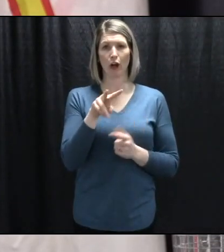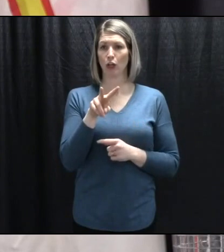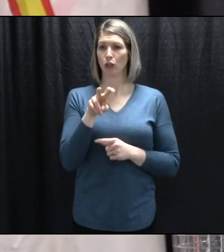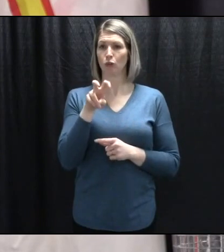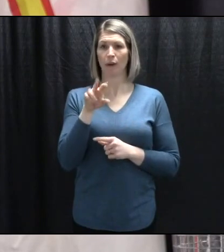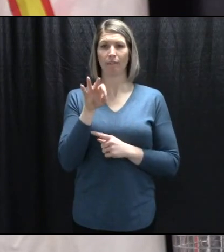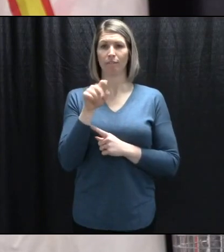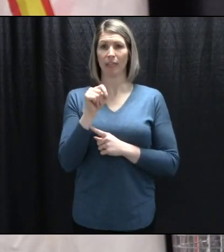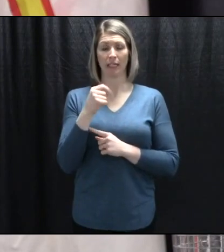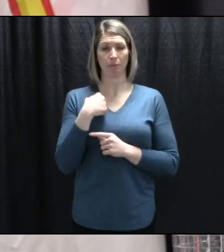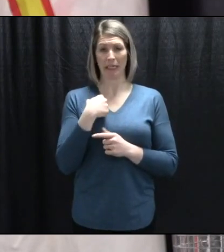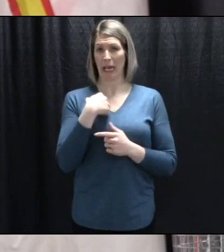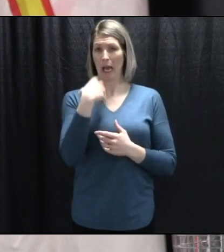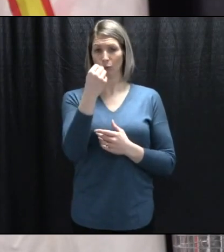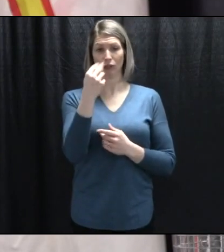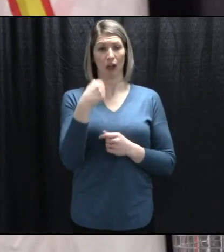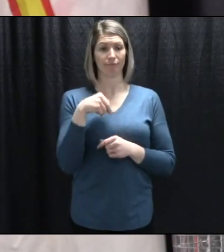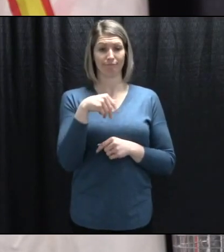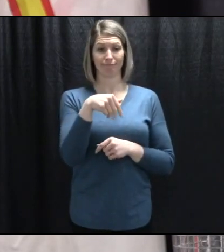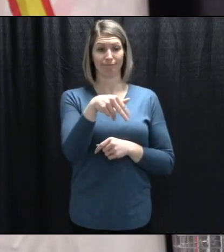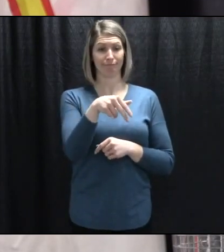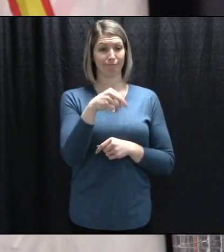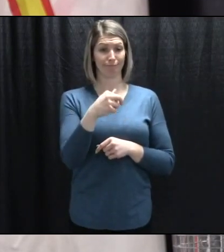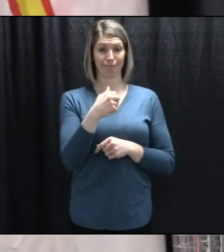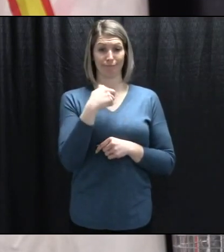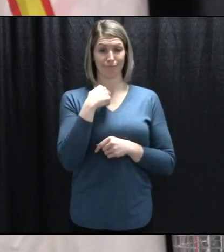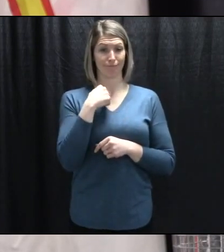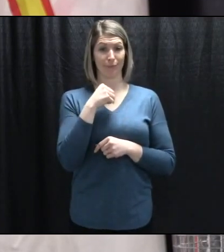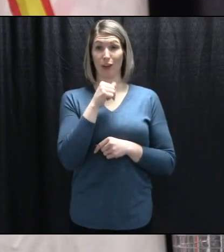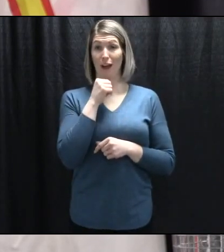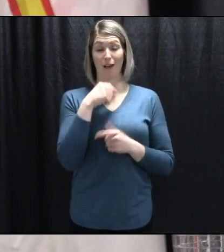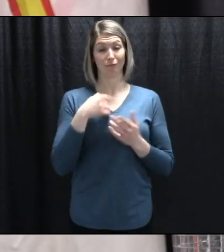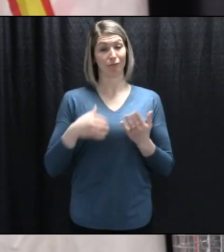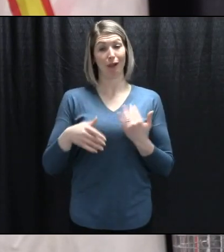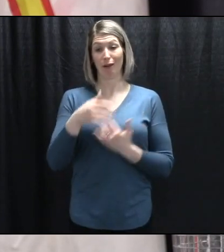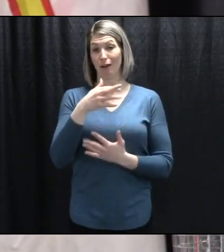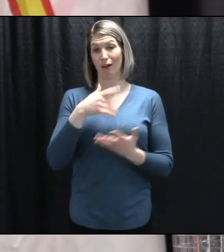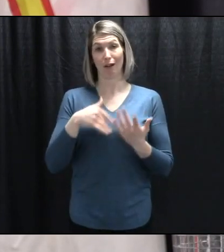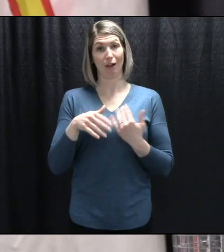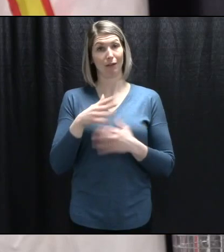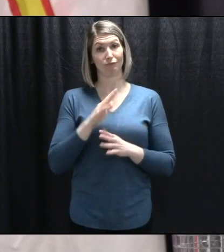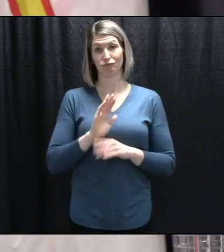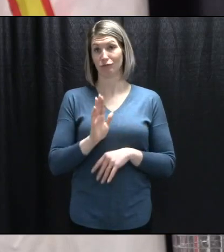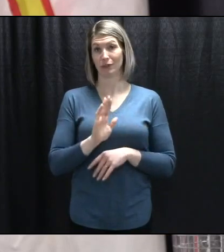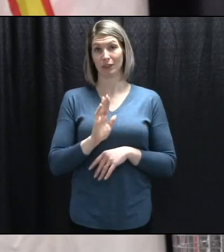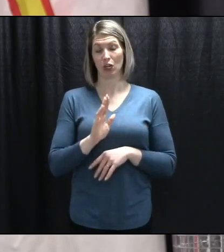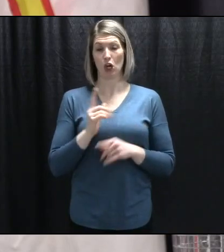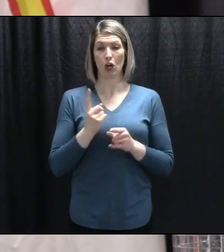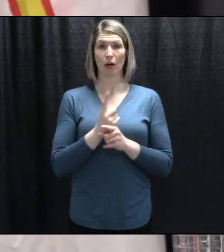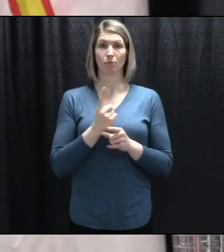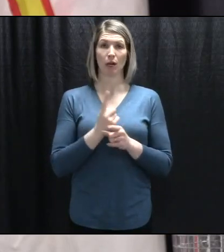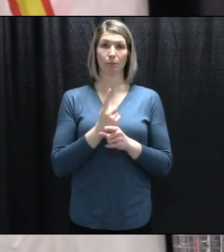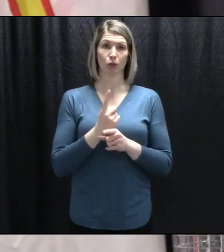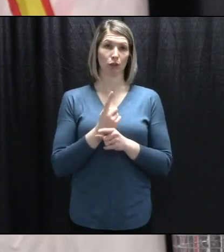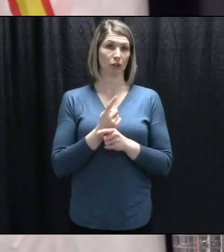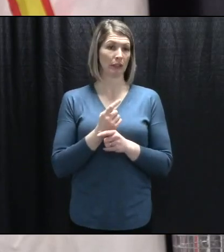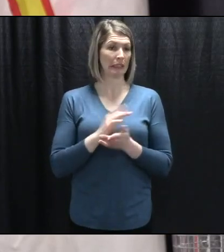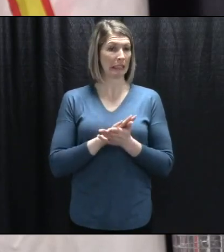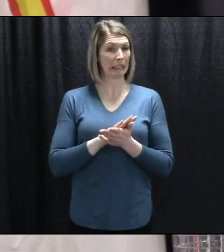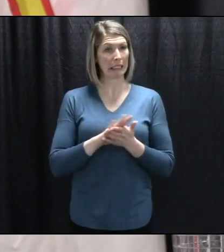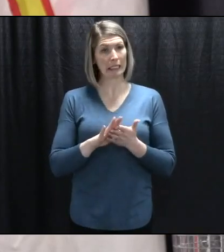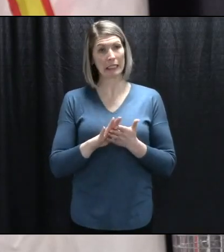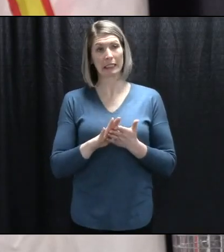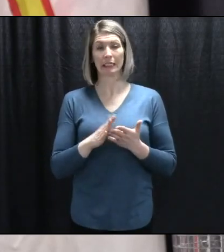been able to do so, practicing a safe physical distancing, proper hygiene, of course, which is all readily available to me where we